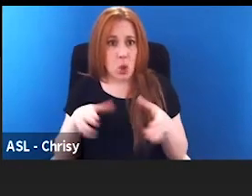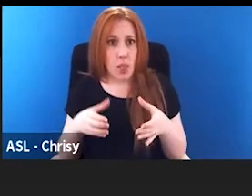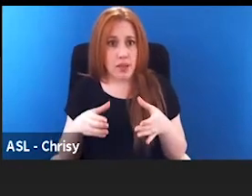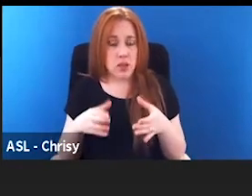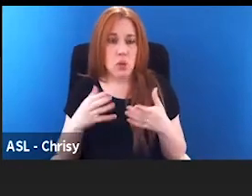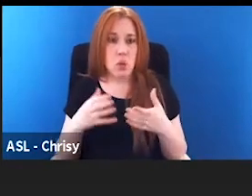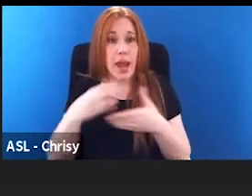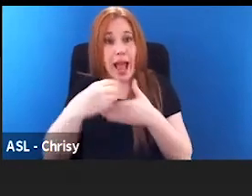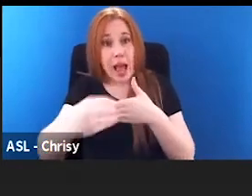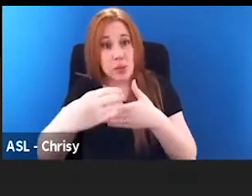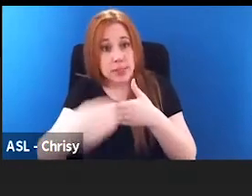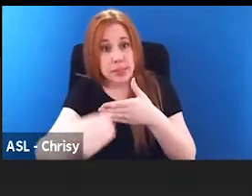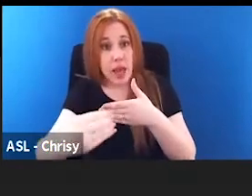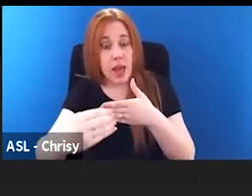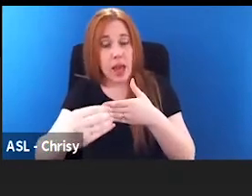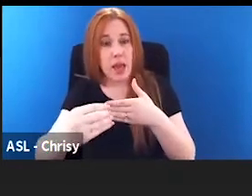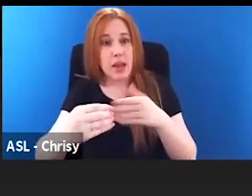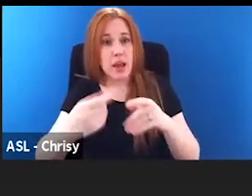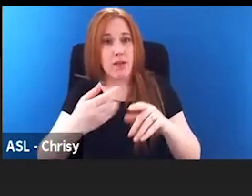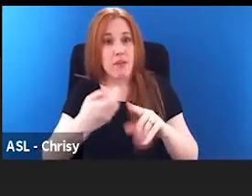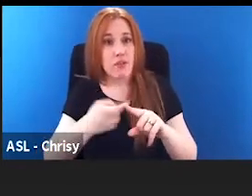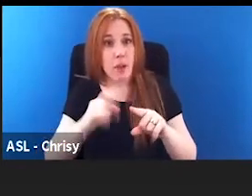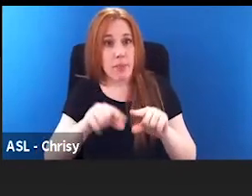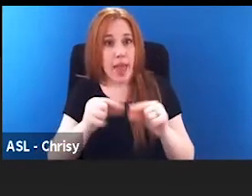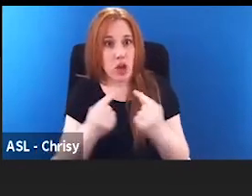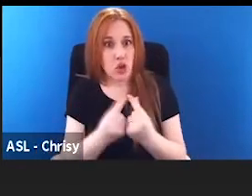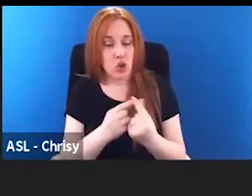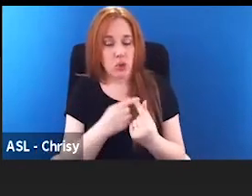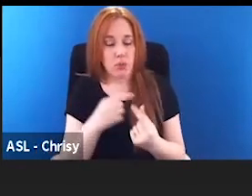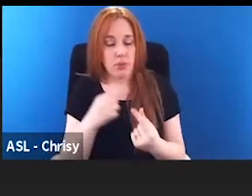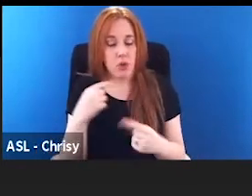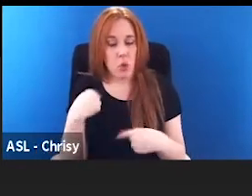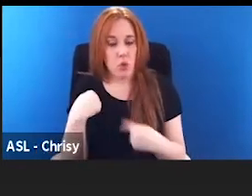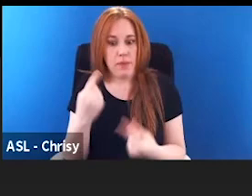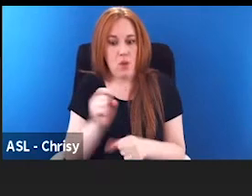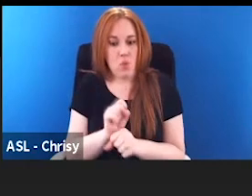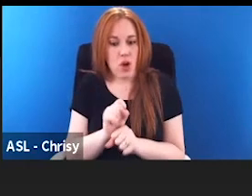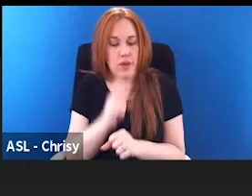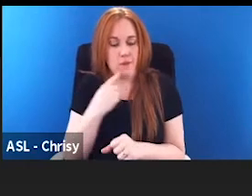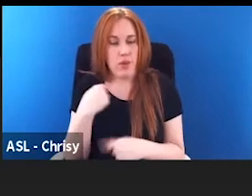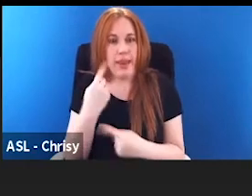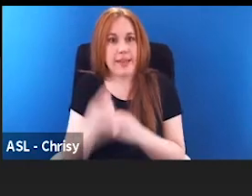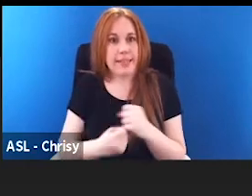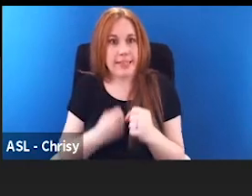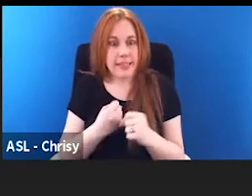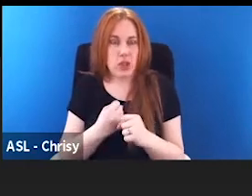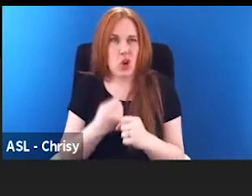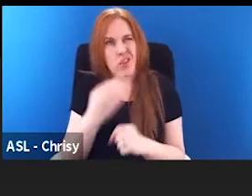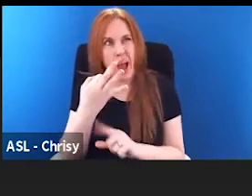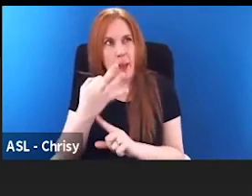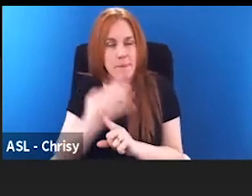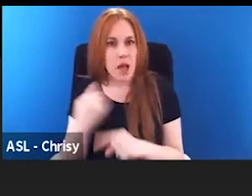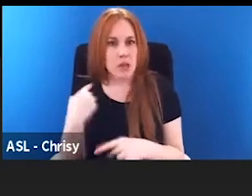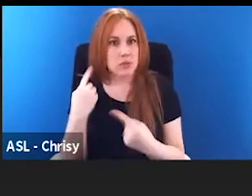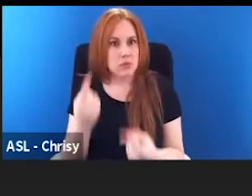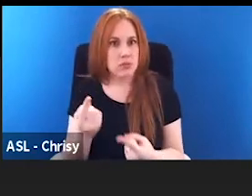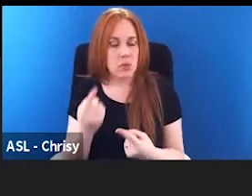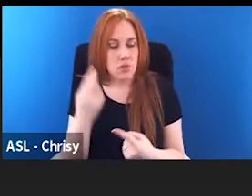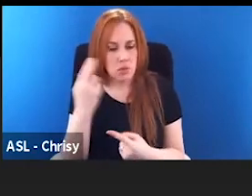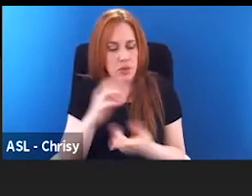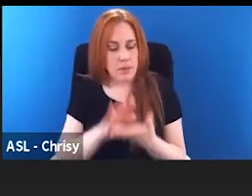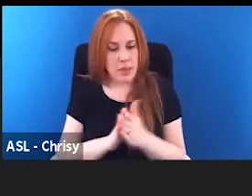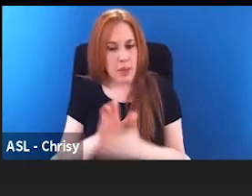outside thought, but outside the group that's been working on this for the last really year, 9 months heavily, once we realized it was going to be a